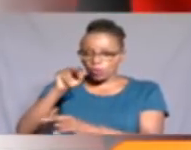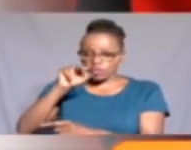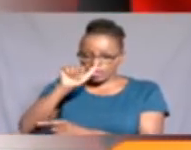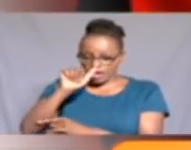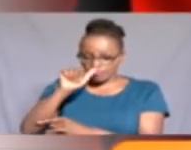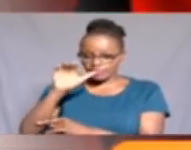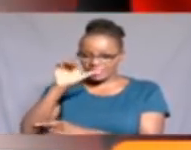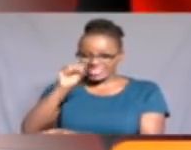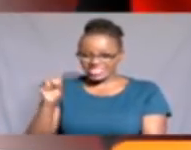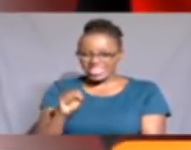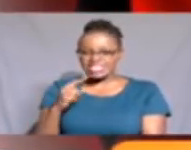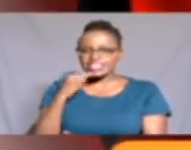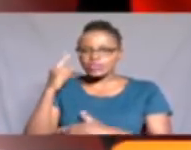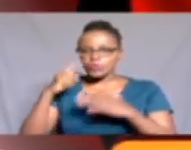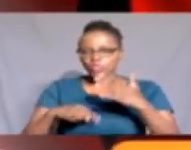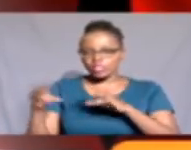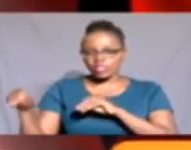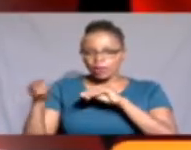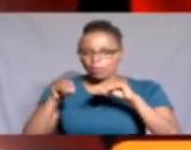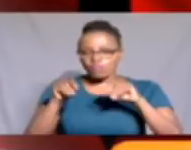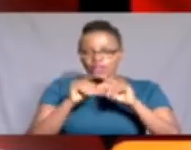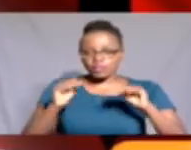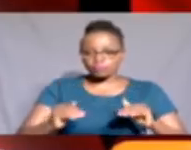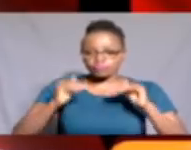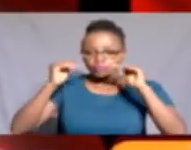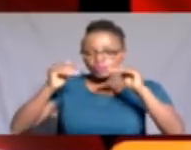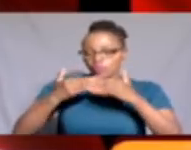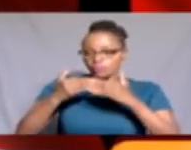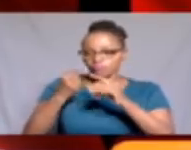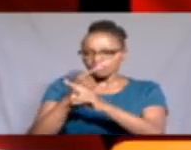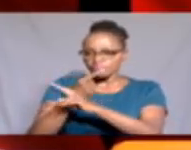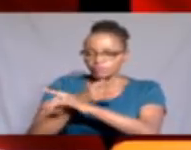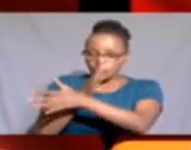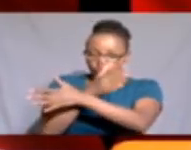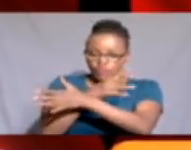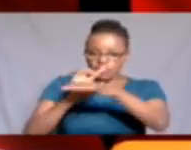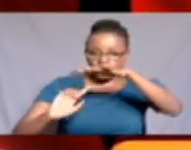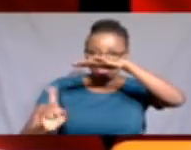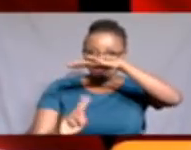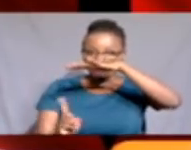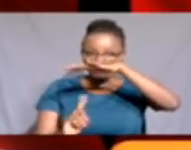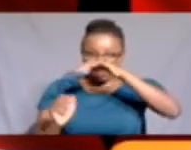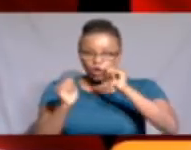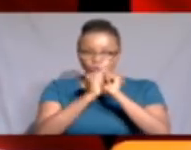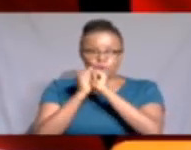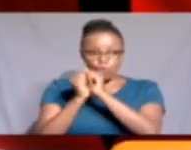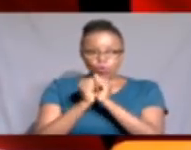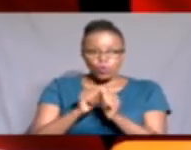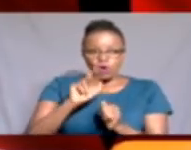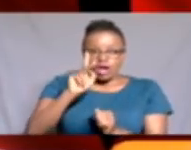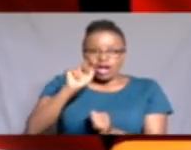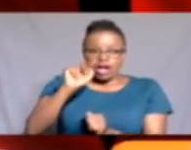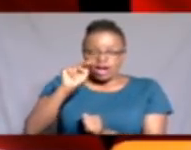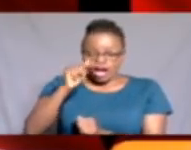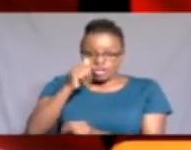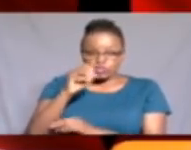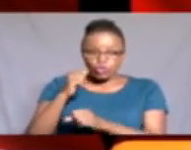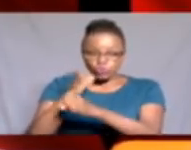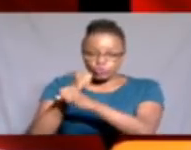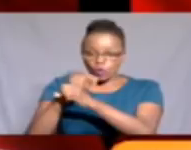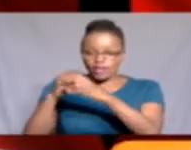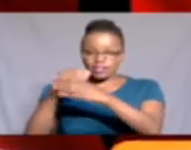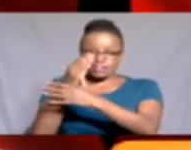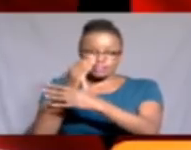Secretary Monica Juma indicates movement and promotion of diplomats at the ministry, with Lameron Olekanto to serve in Berlin,